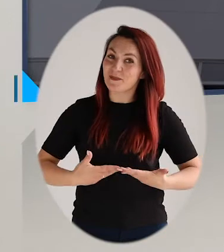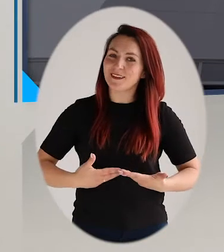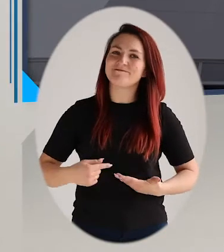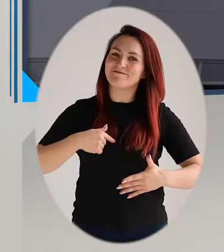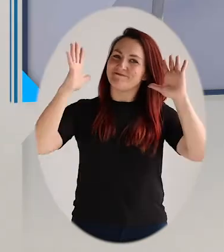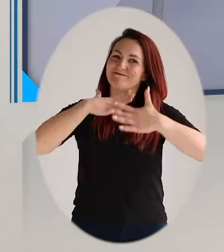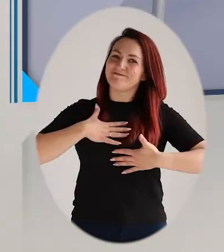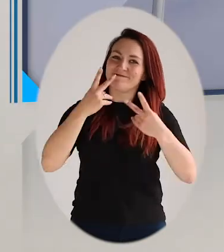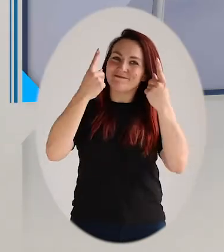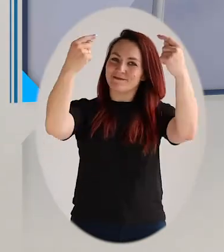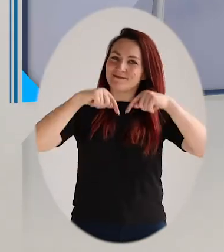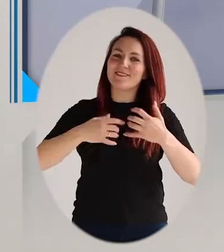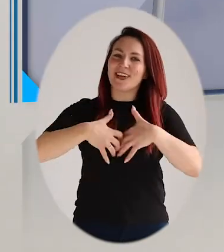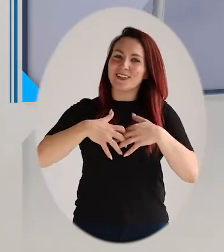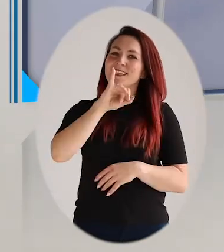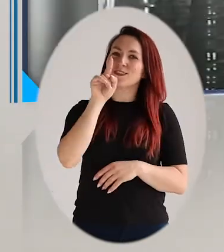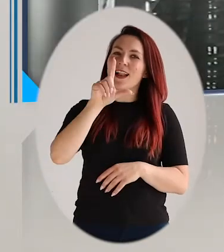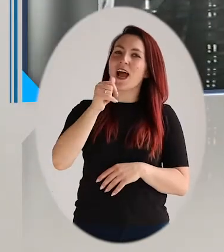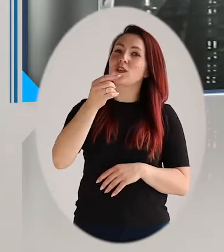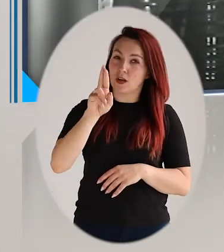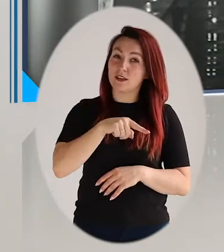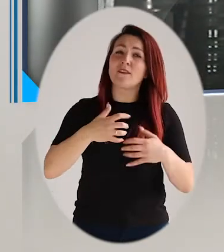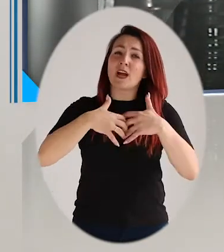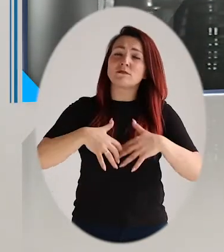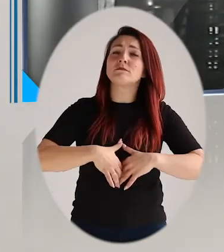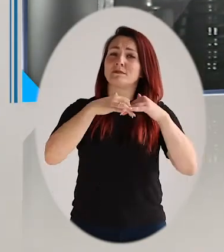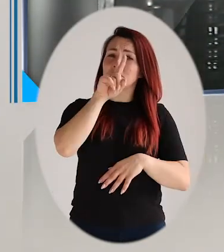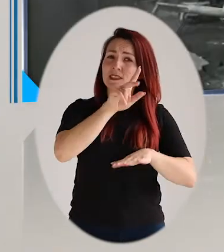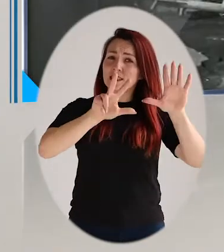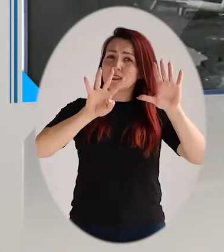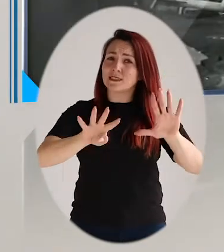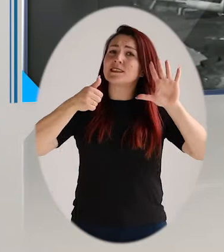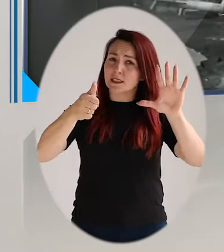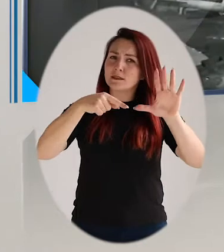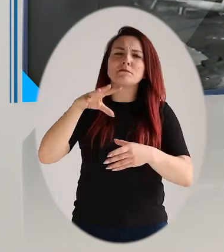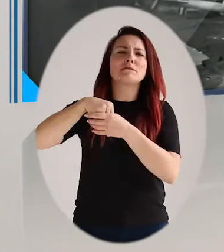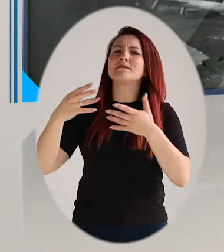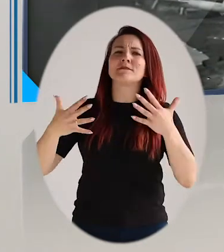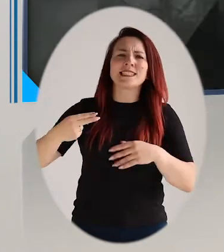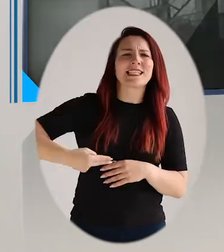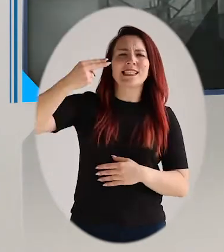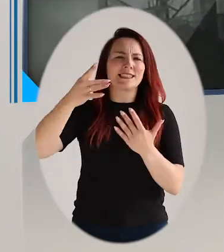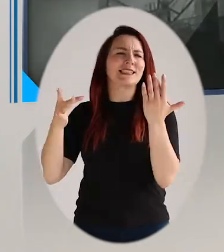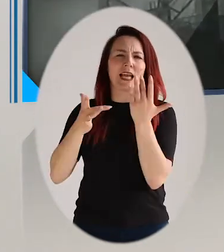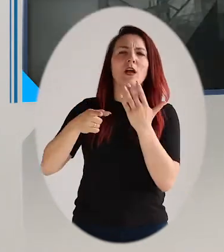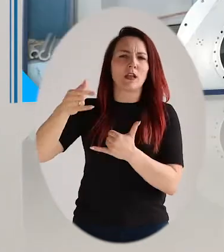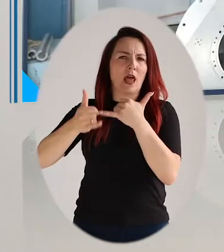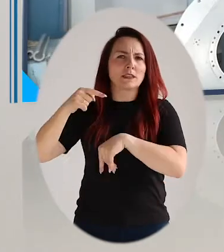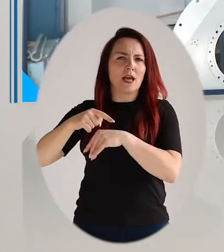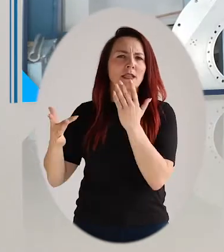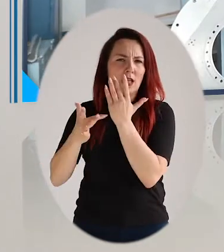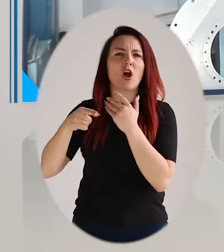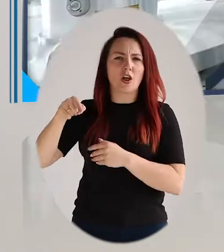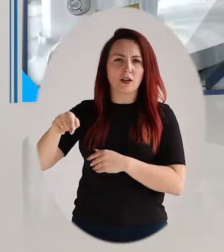We welcome you to Izolyator plant. The Izolyator plant was established in 1896. Today, it is the latest generation